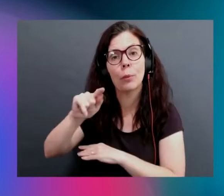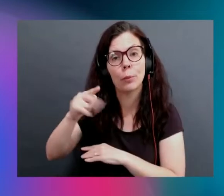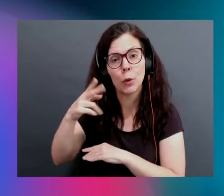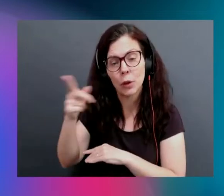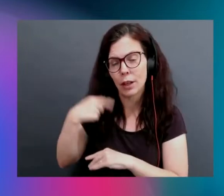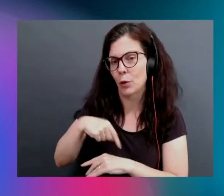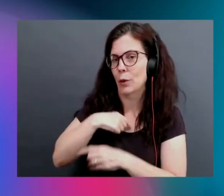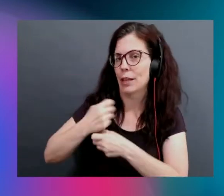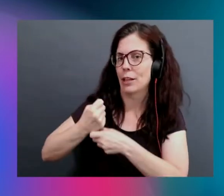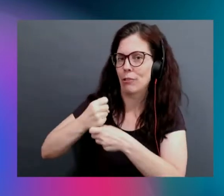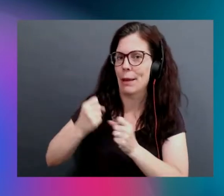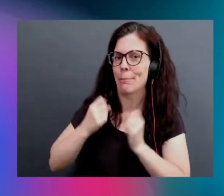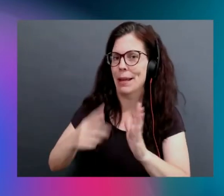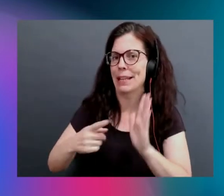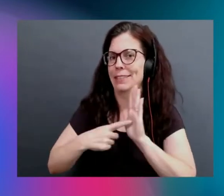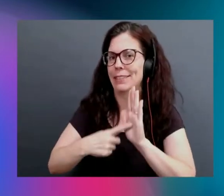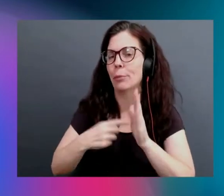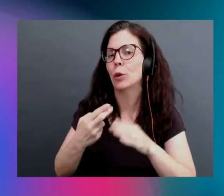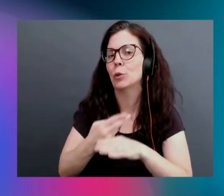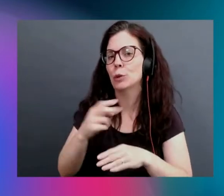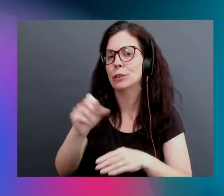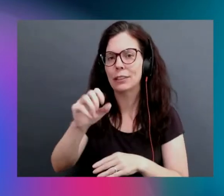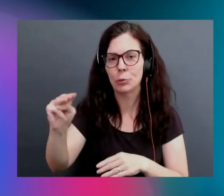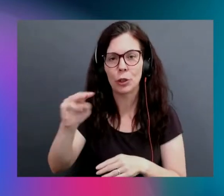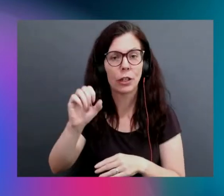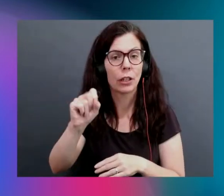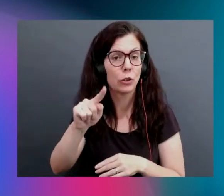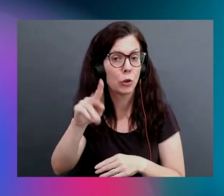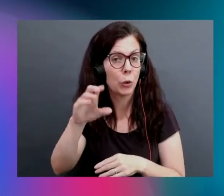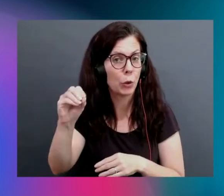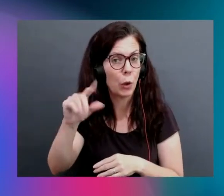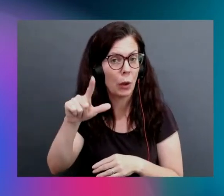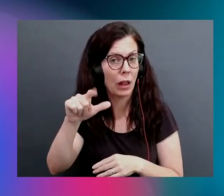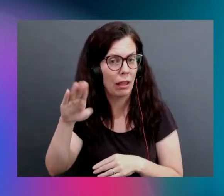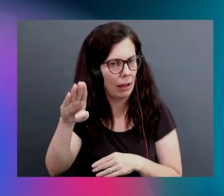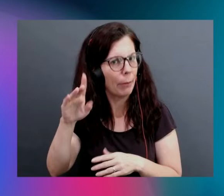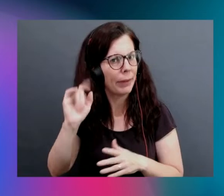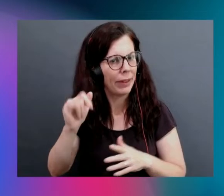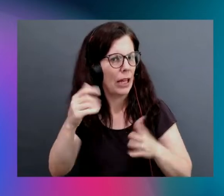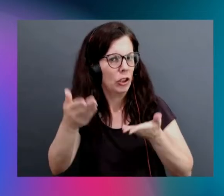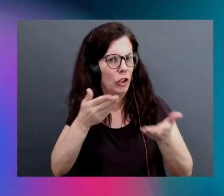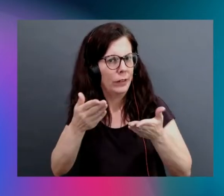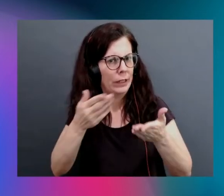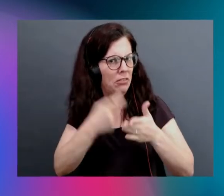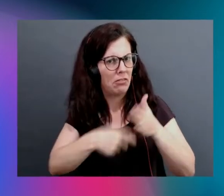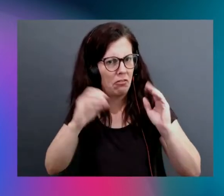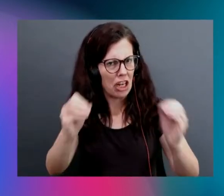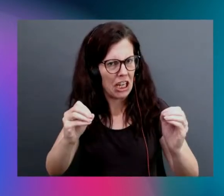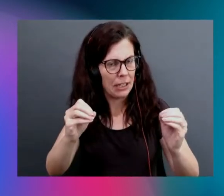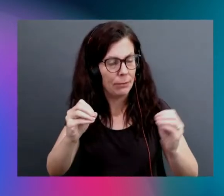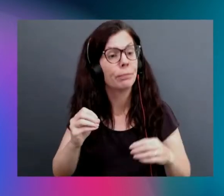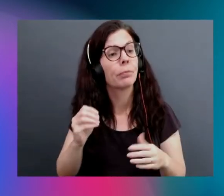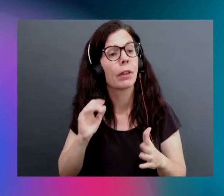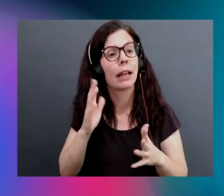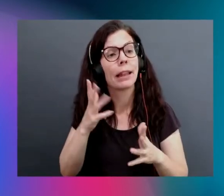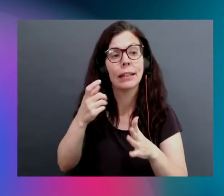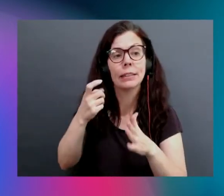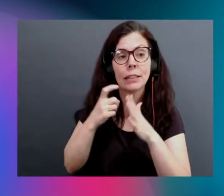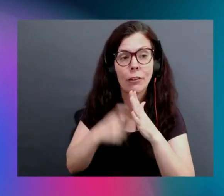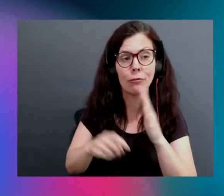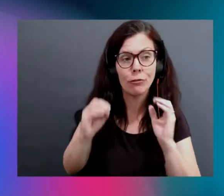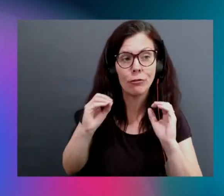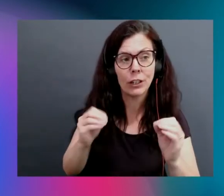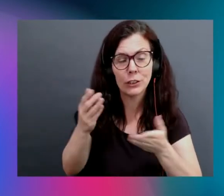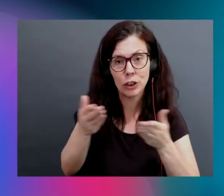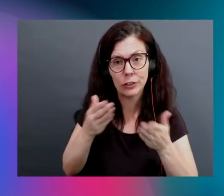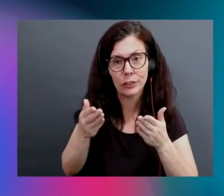of demos using SageMaker Studio Lab, which is a service that is free. And so that allows to use a free service on top of free data.